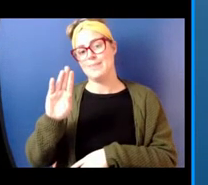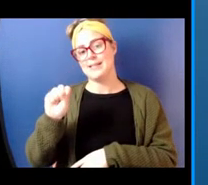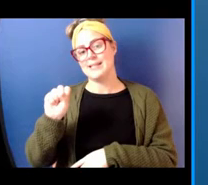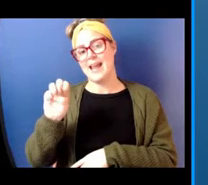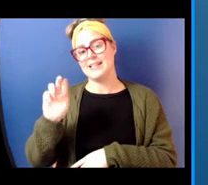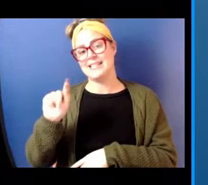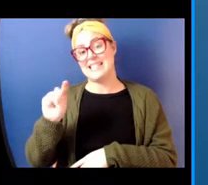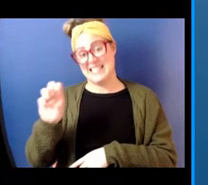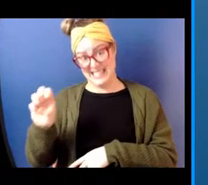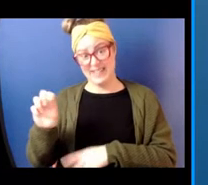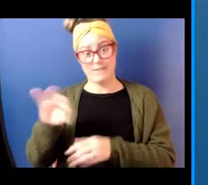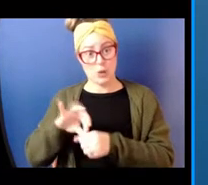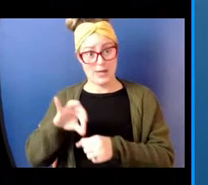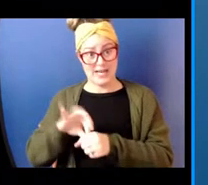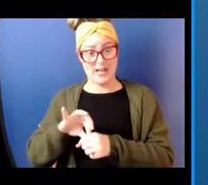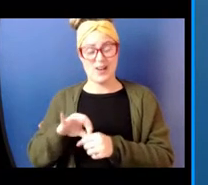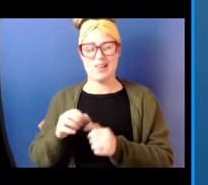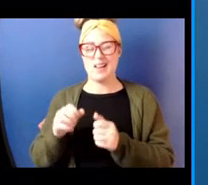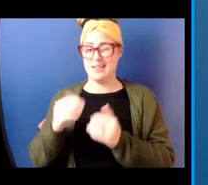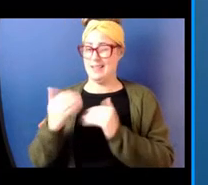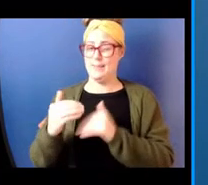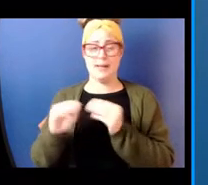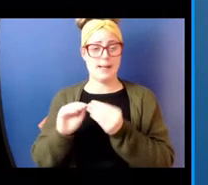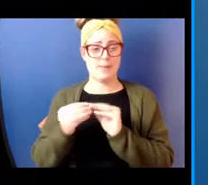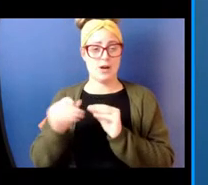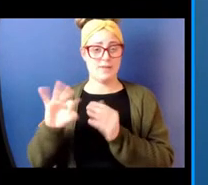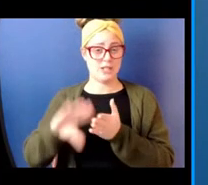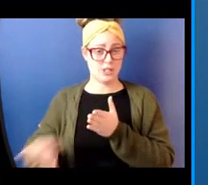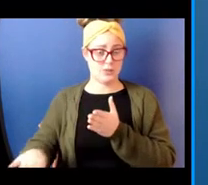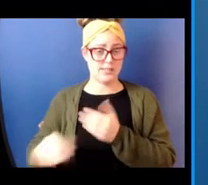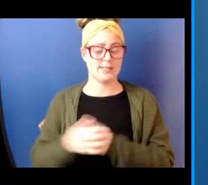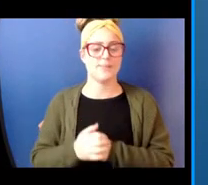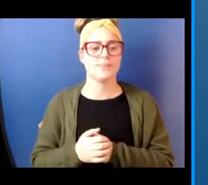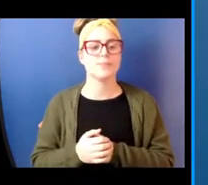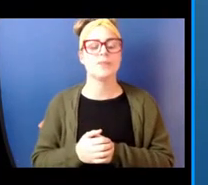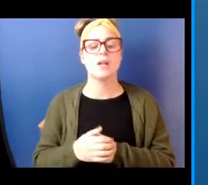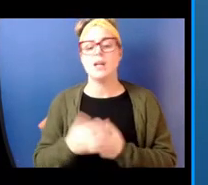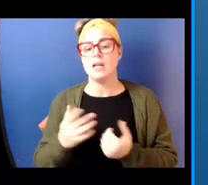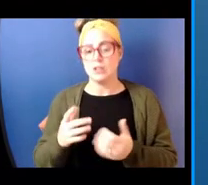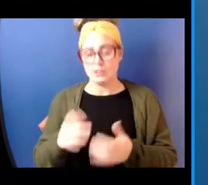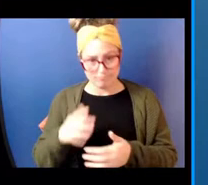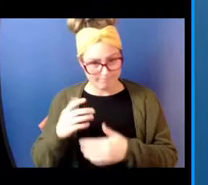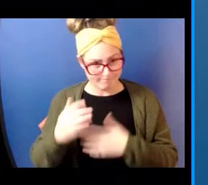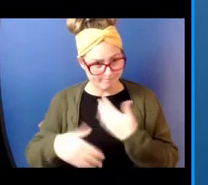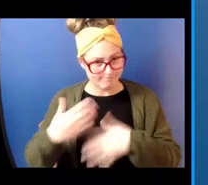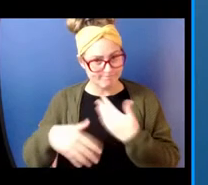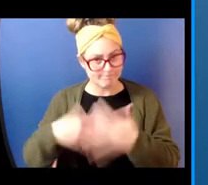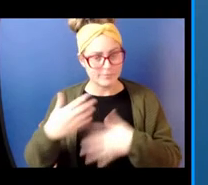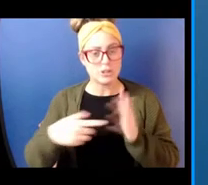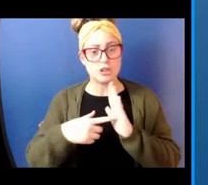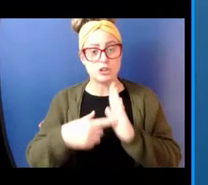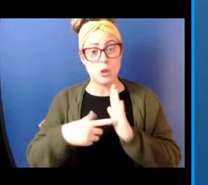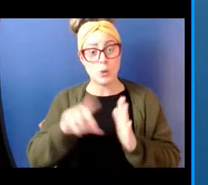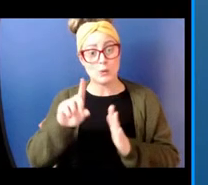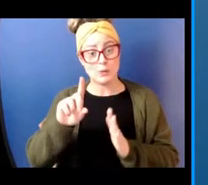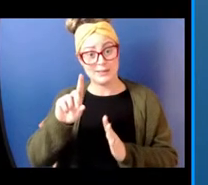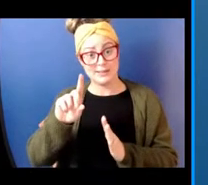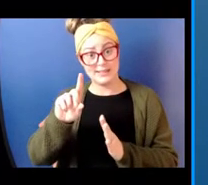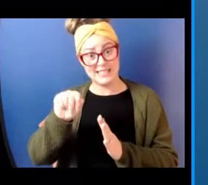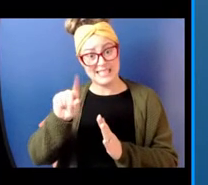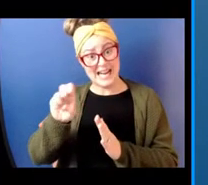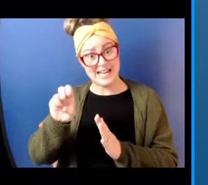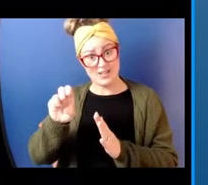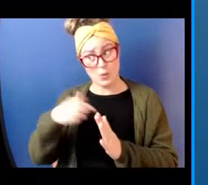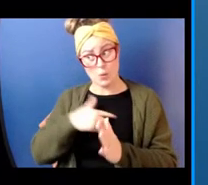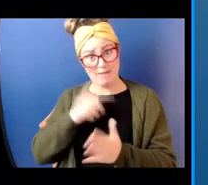one in addition to taking the steps necessary to show that the state is moving their date to the day we've